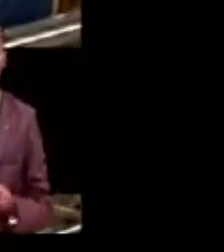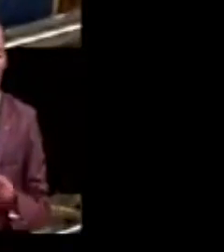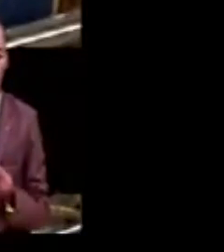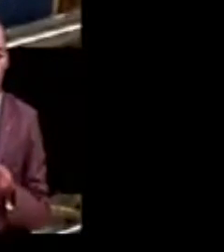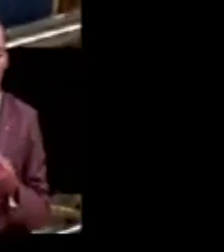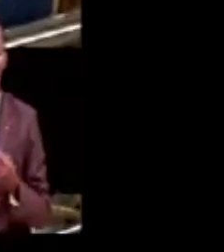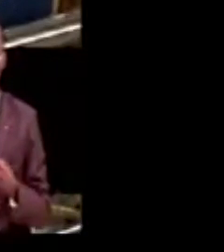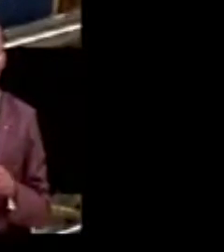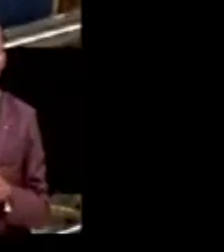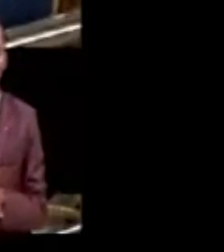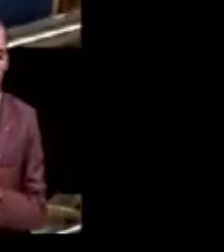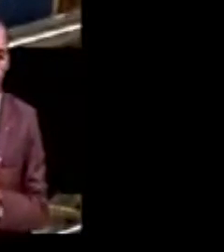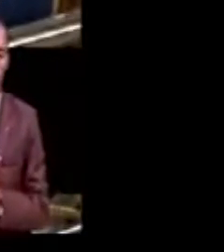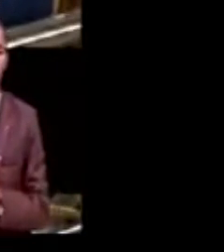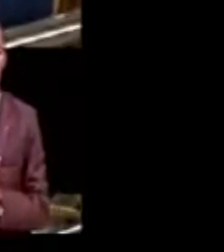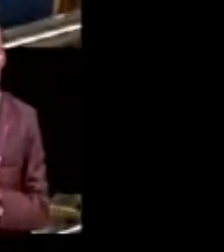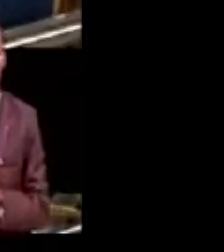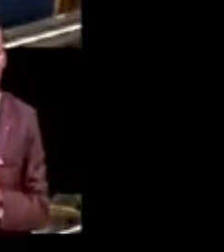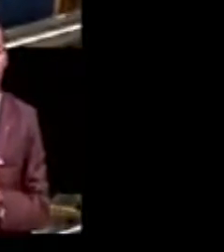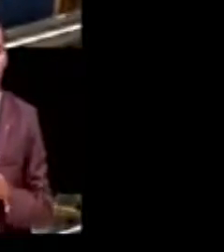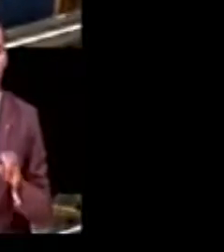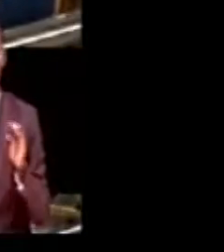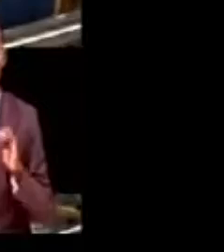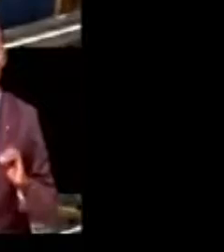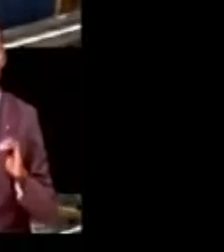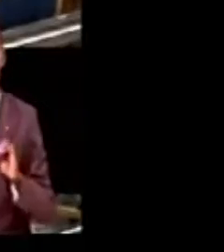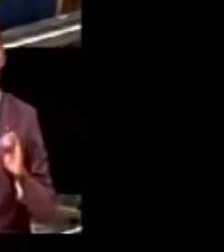Jesus had the power